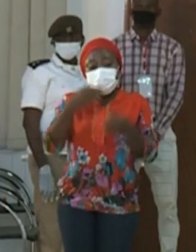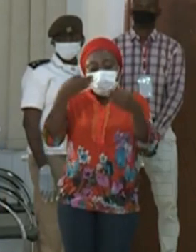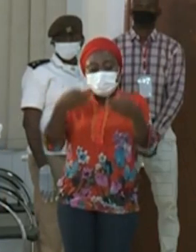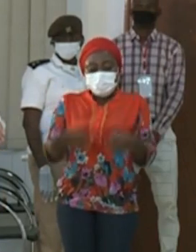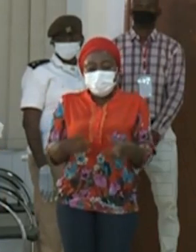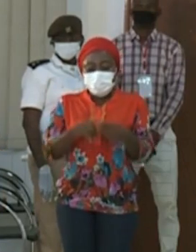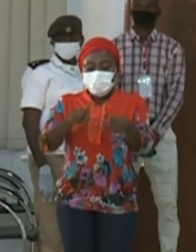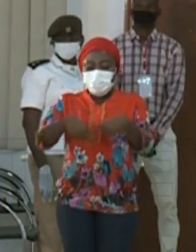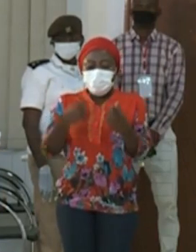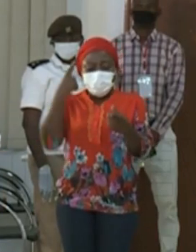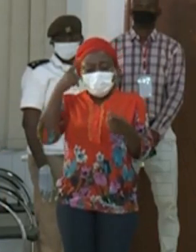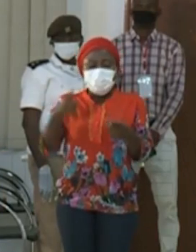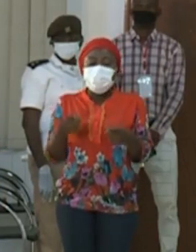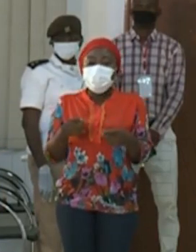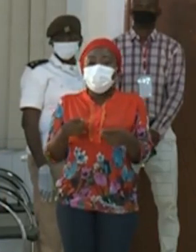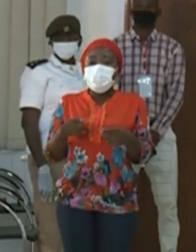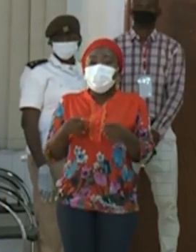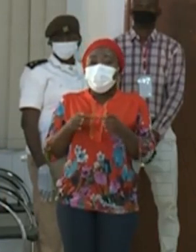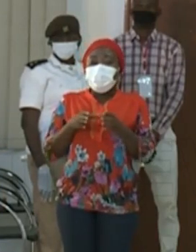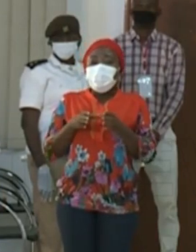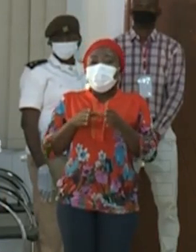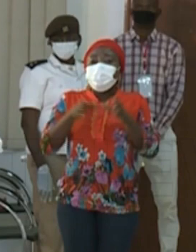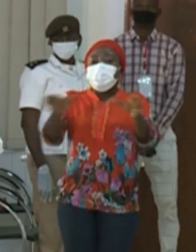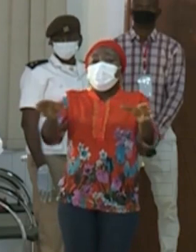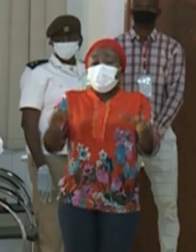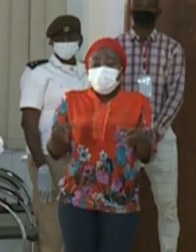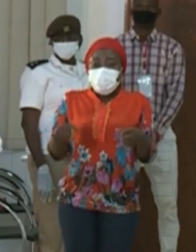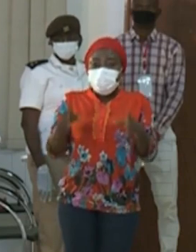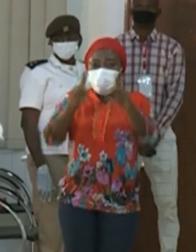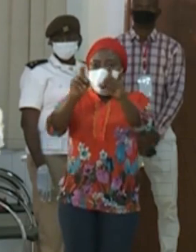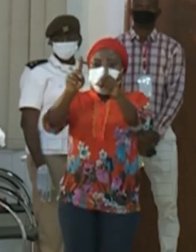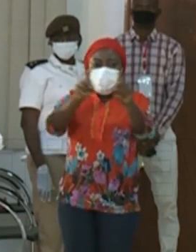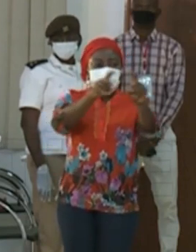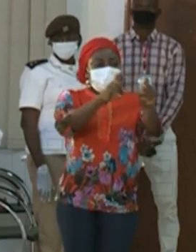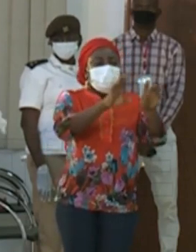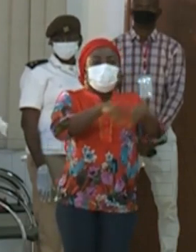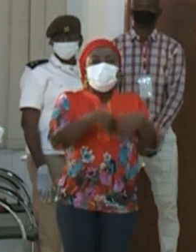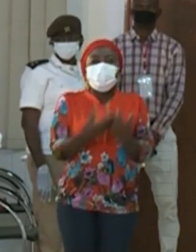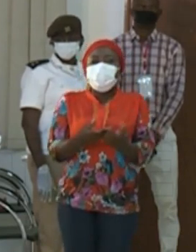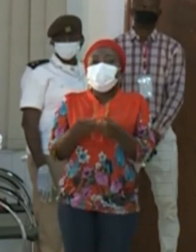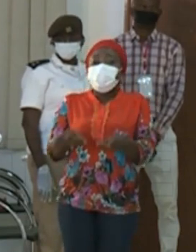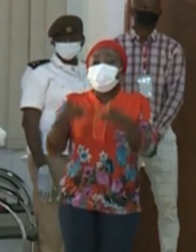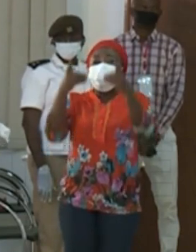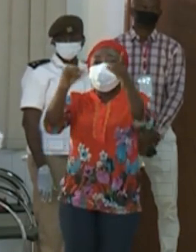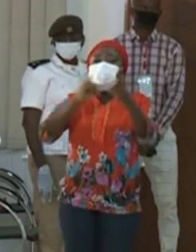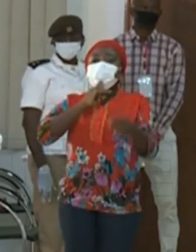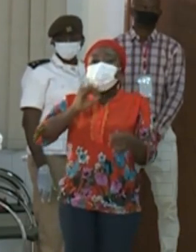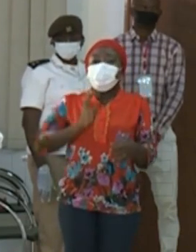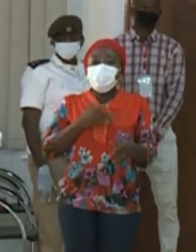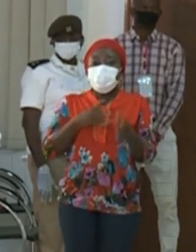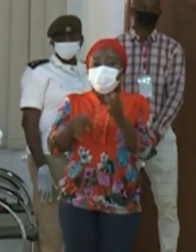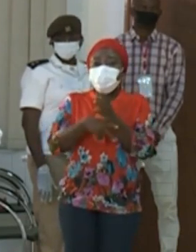for aggressive testing, how committed is our primary healthcare centers in the country in fighting against this